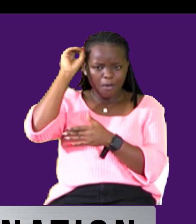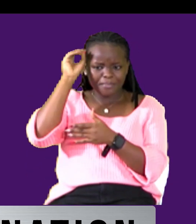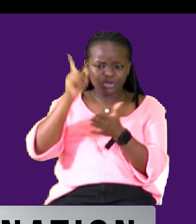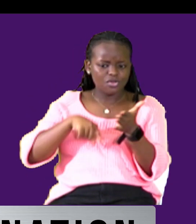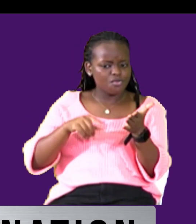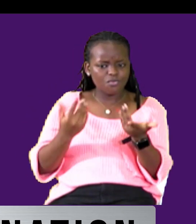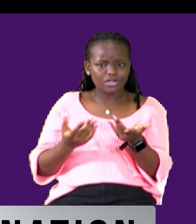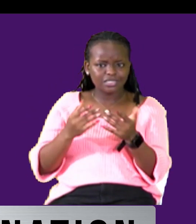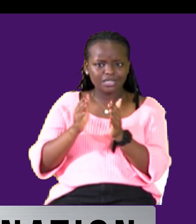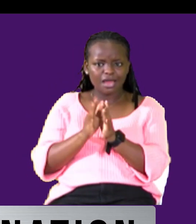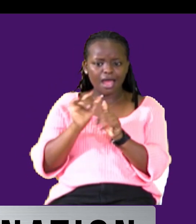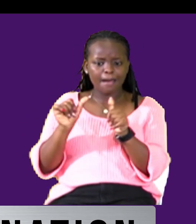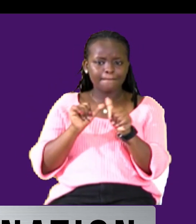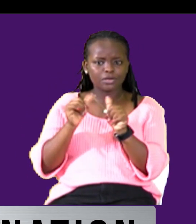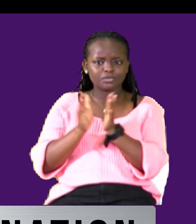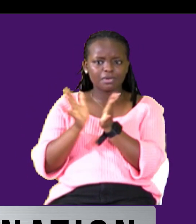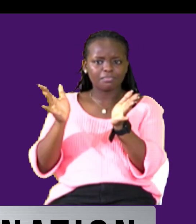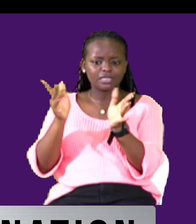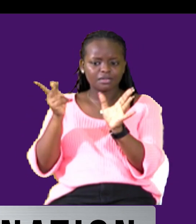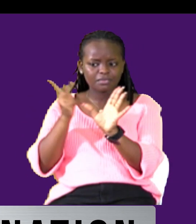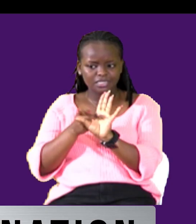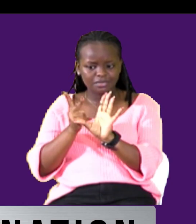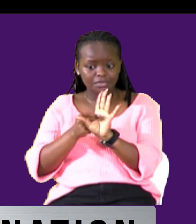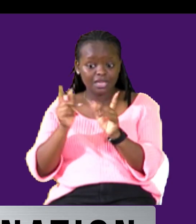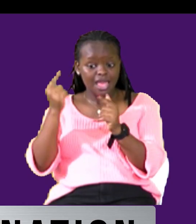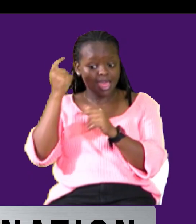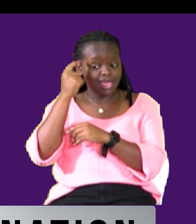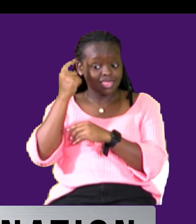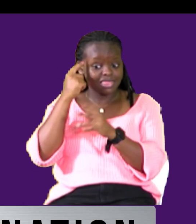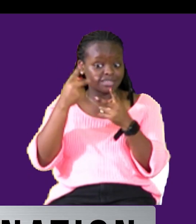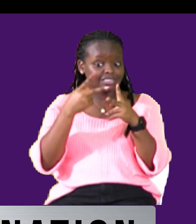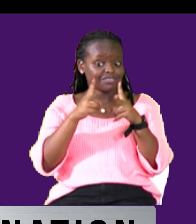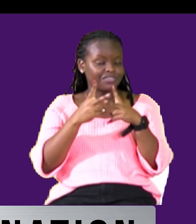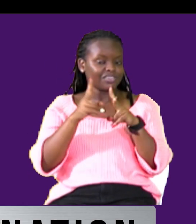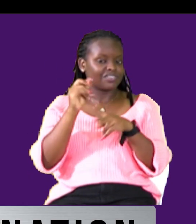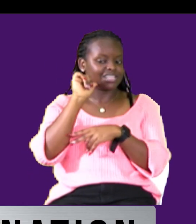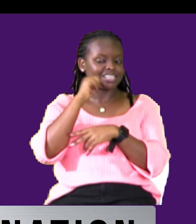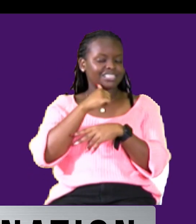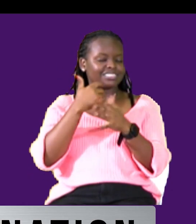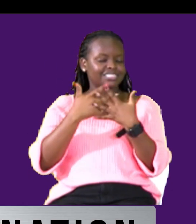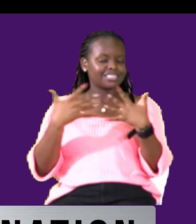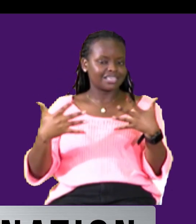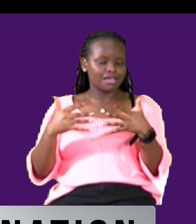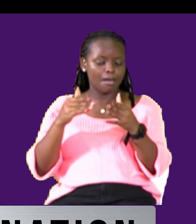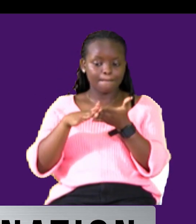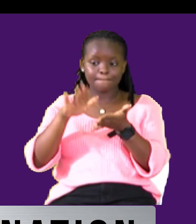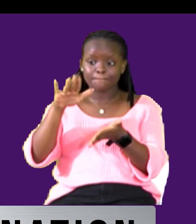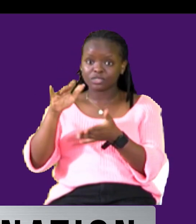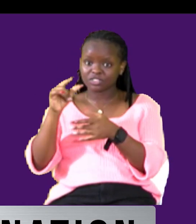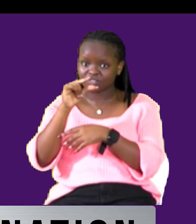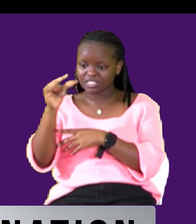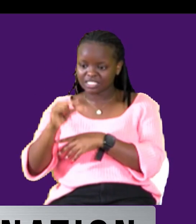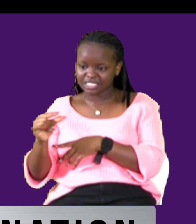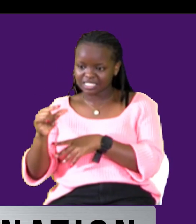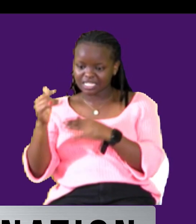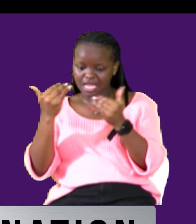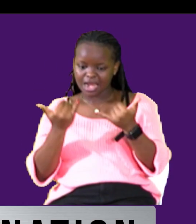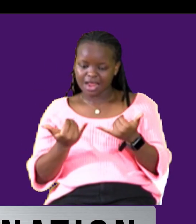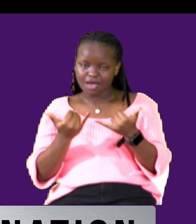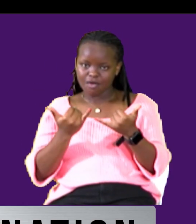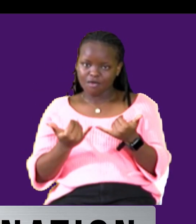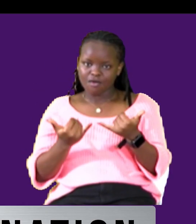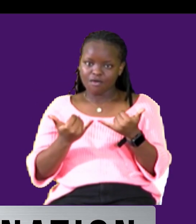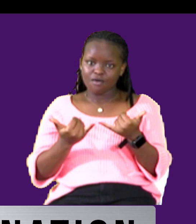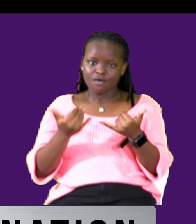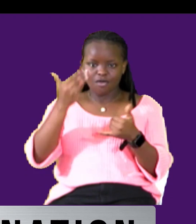public participation? I think it's a very nice thing. Kitu inanibamba sana is that most of the Gen Z siku hizi wamehusiana na